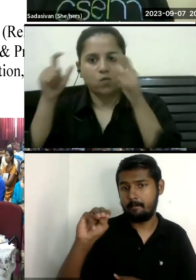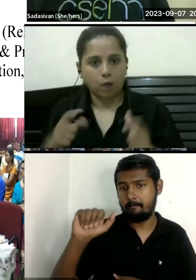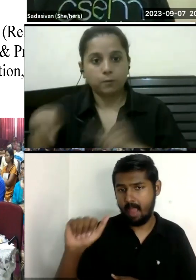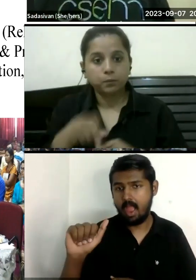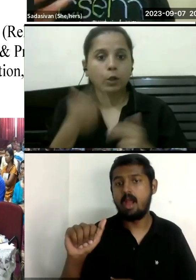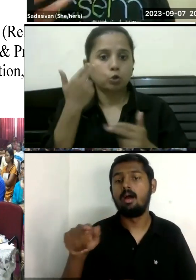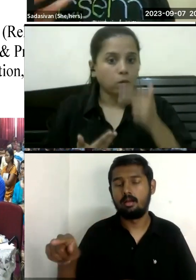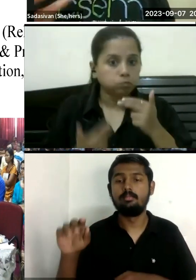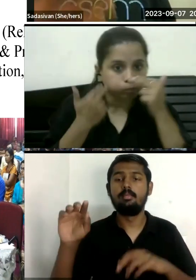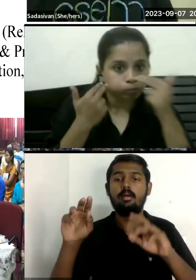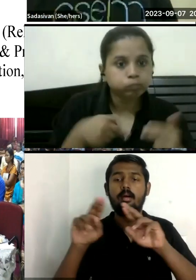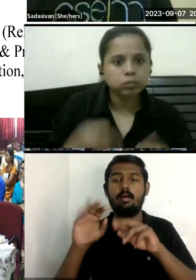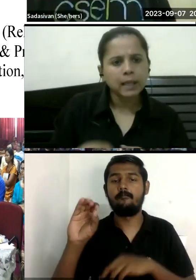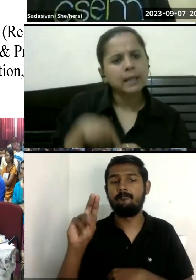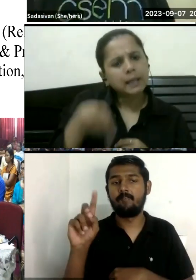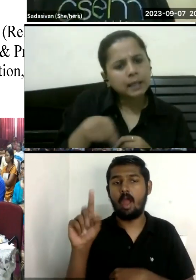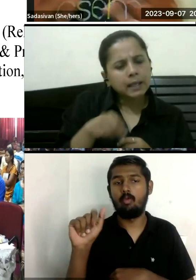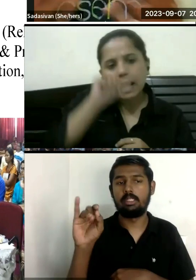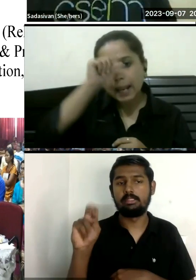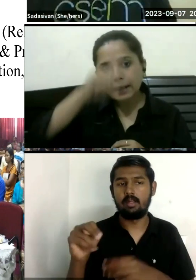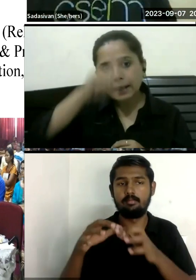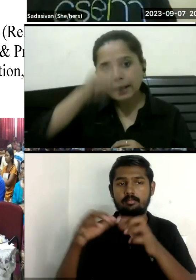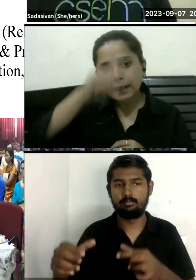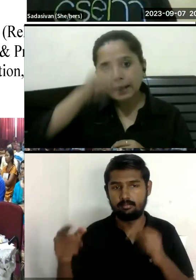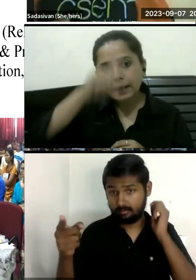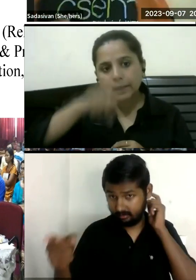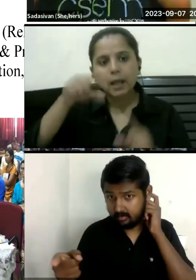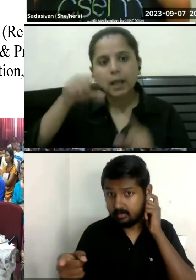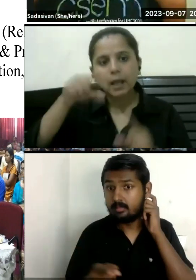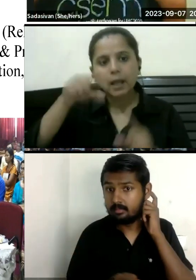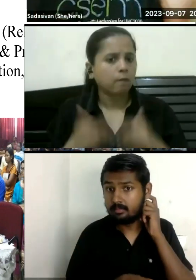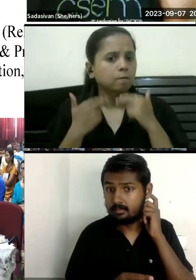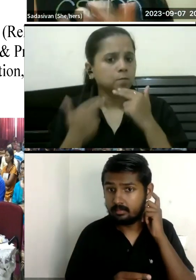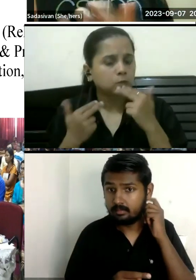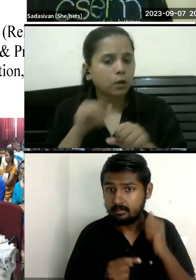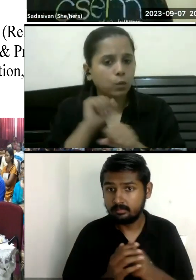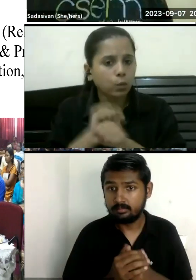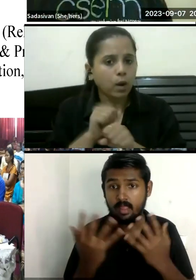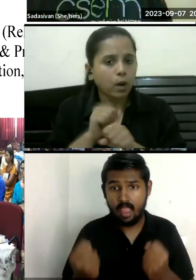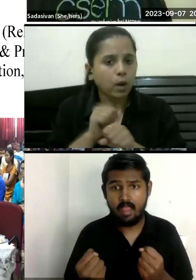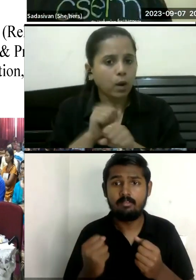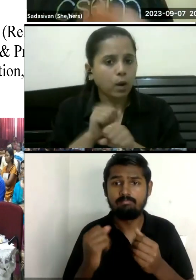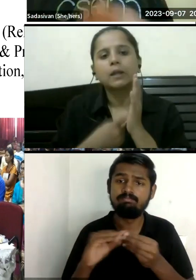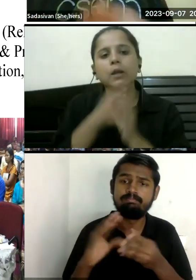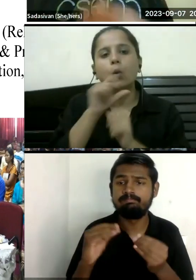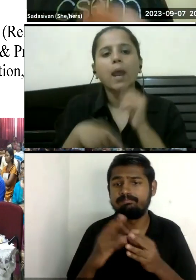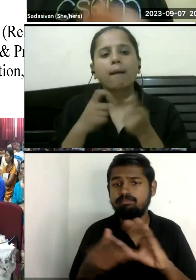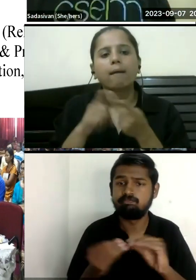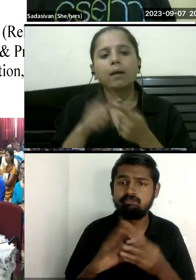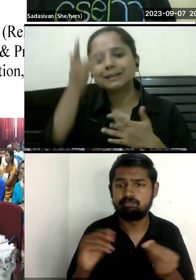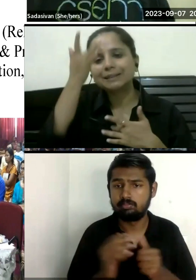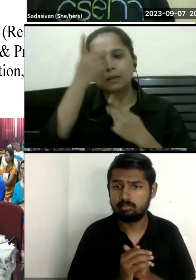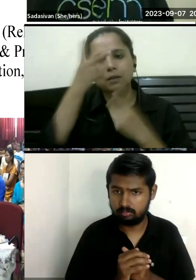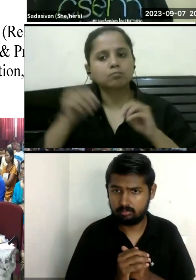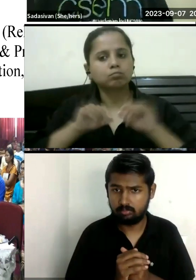Syndrome Foundation conducting a lot of symposiums, and Organization for Rare Disease India coming up with a lot of awareness run